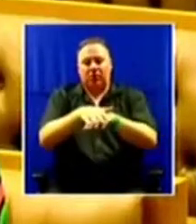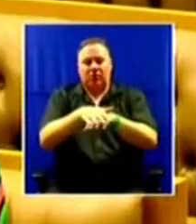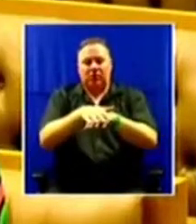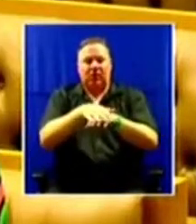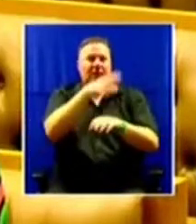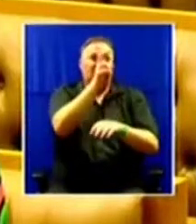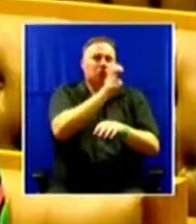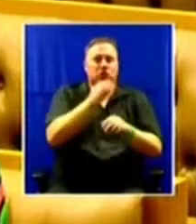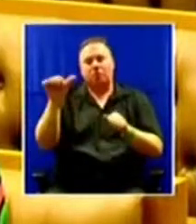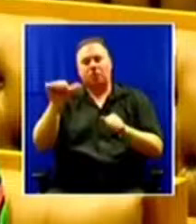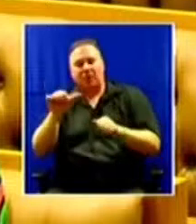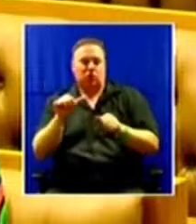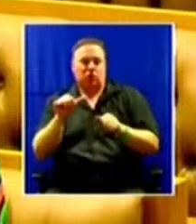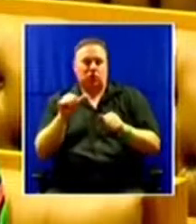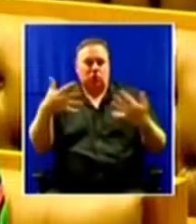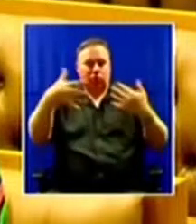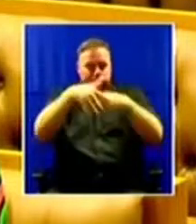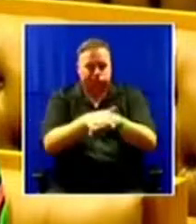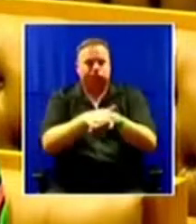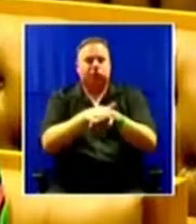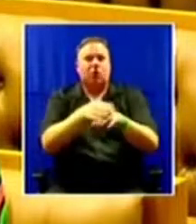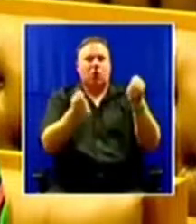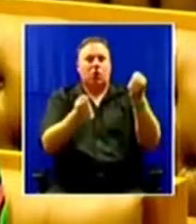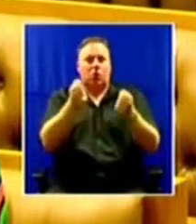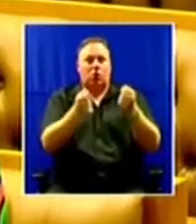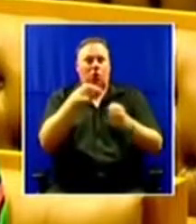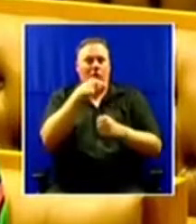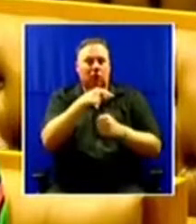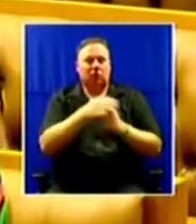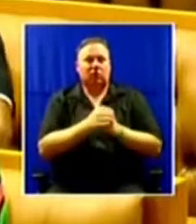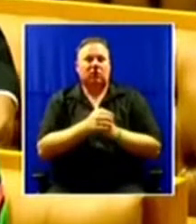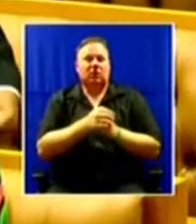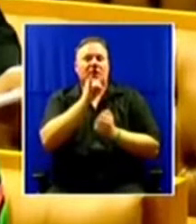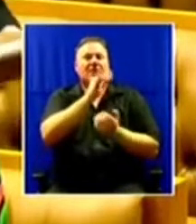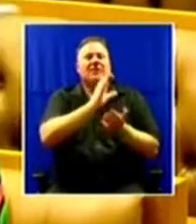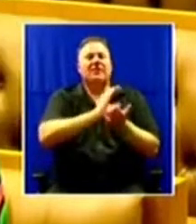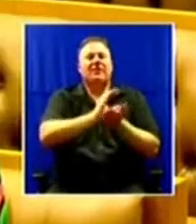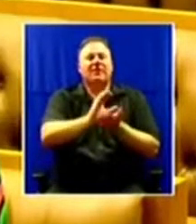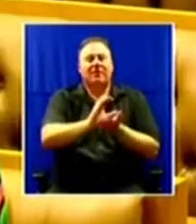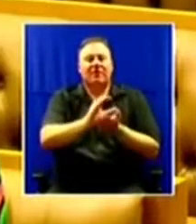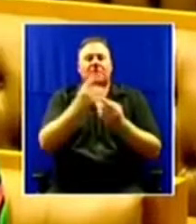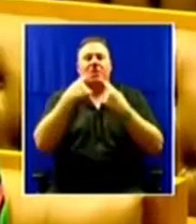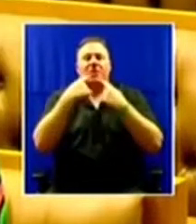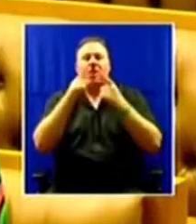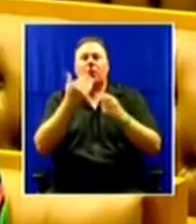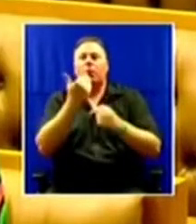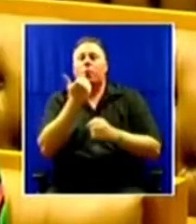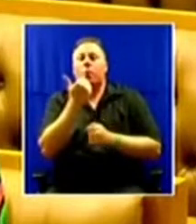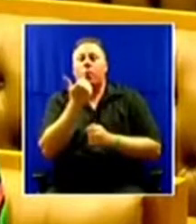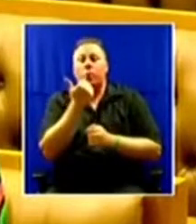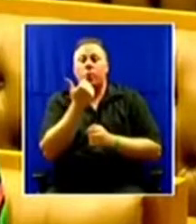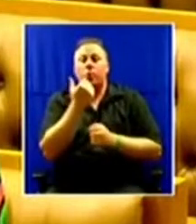line. Now, this follows investment announcements by Nissan,